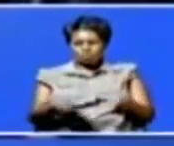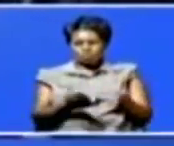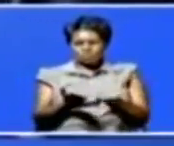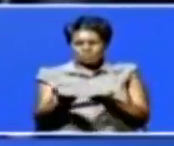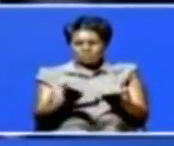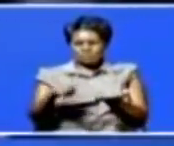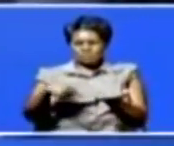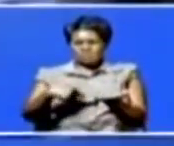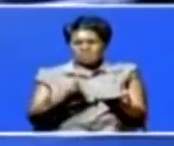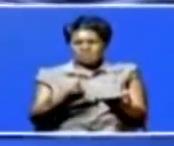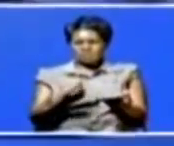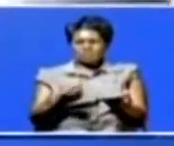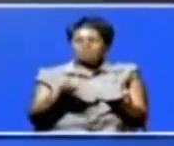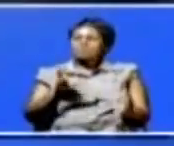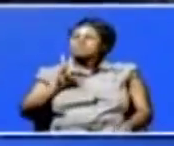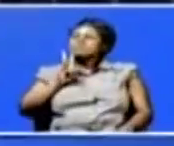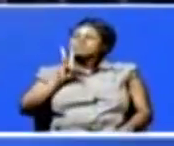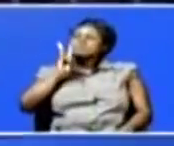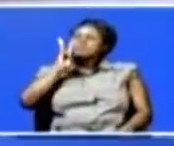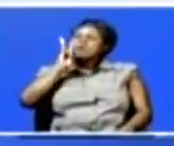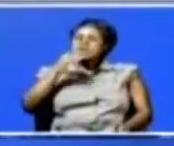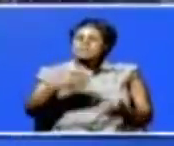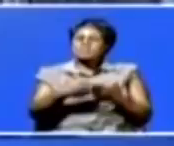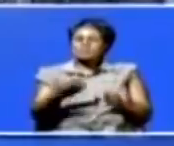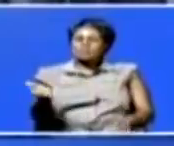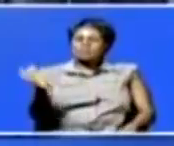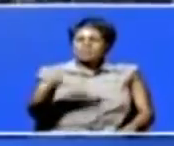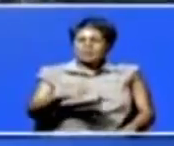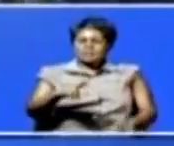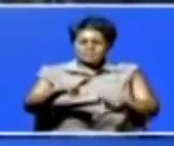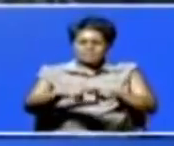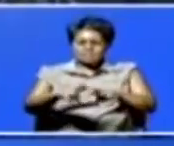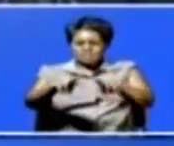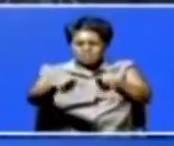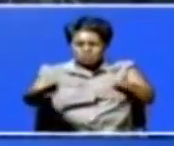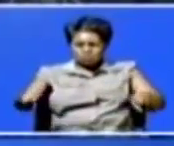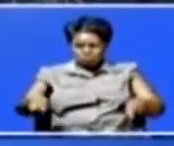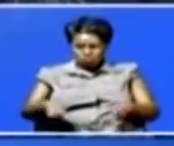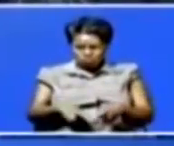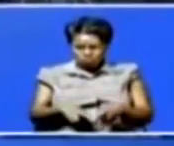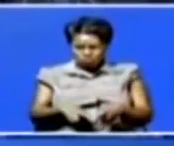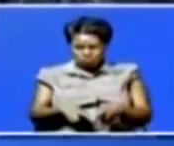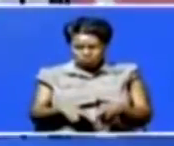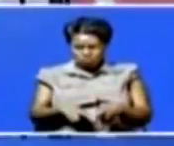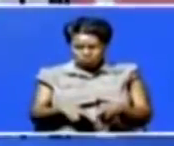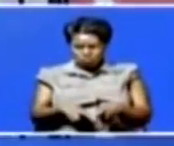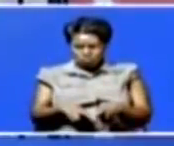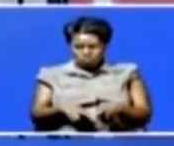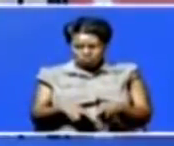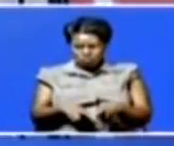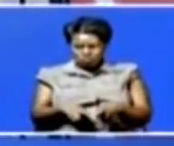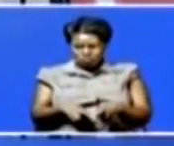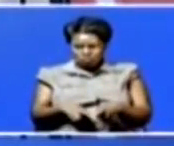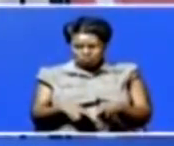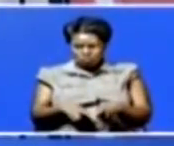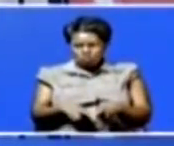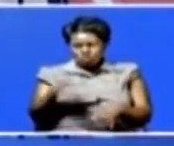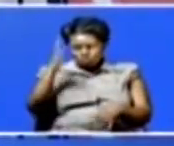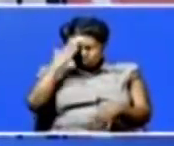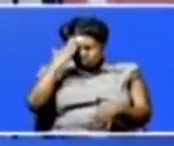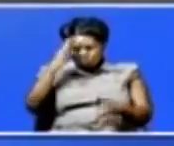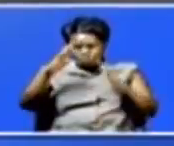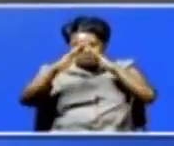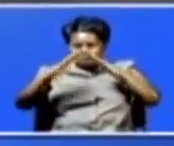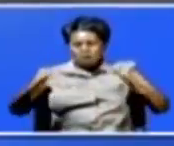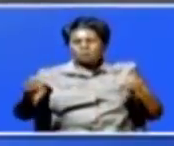served himself a glass of wine before coming back to the sitting room and thus presenting himself as a man who knew his